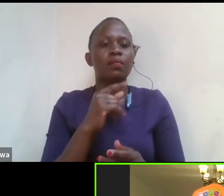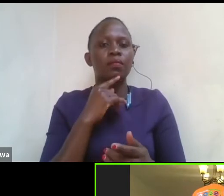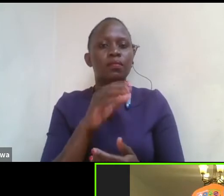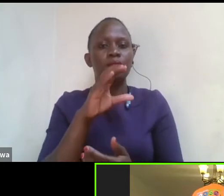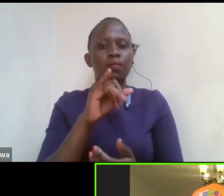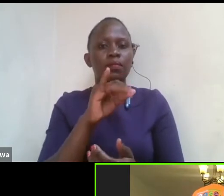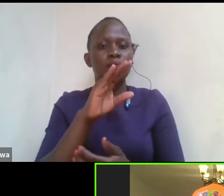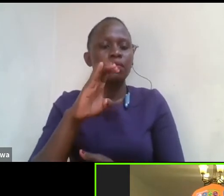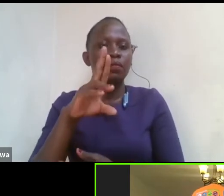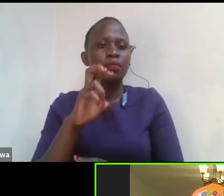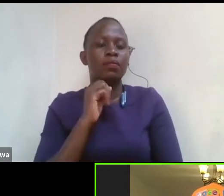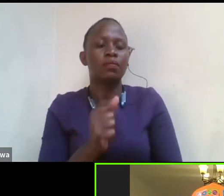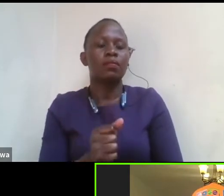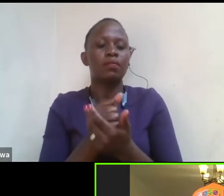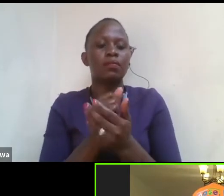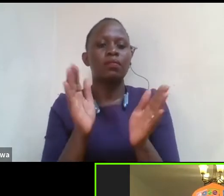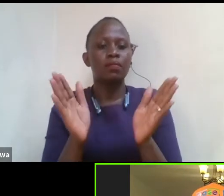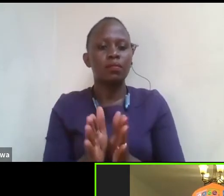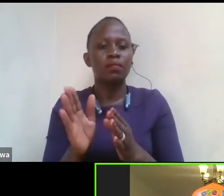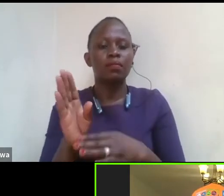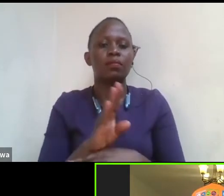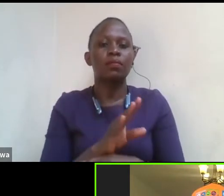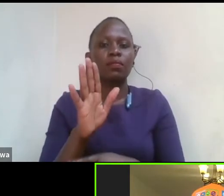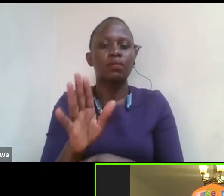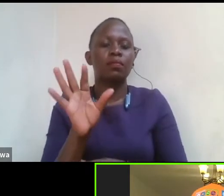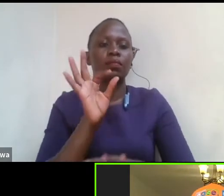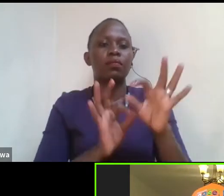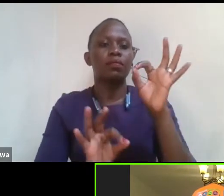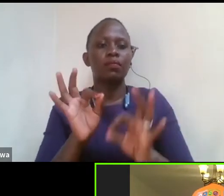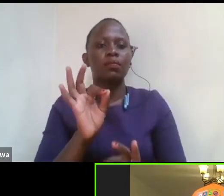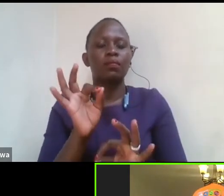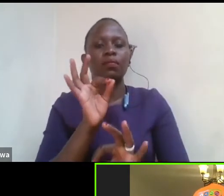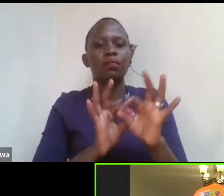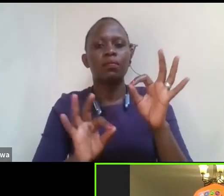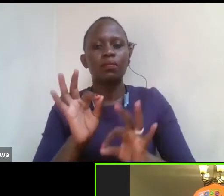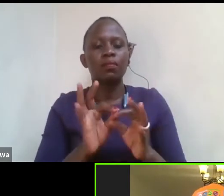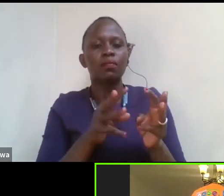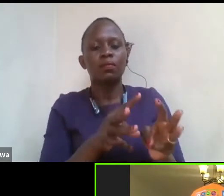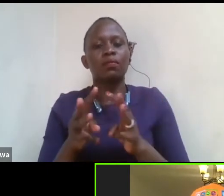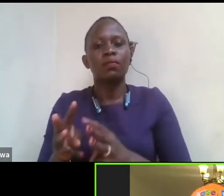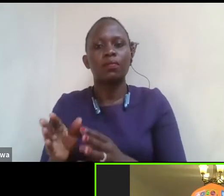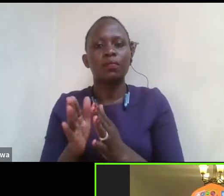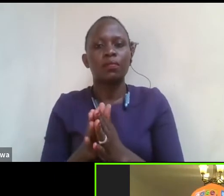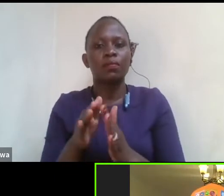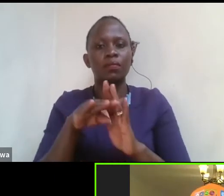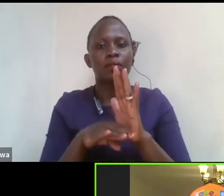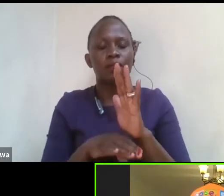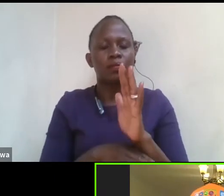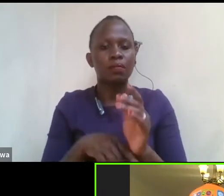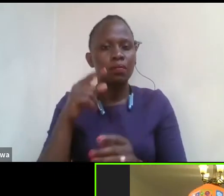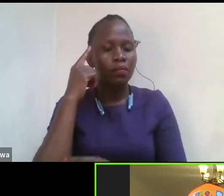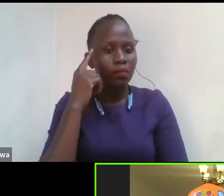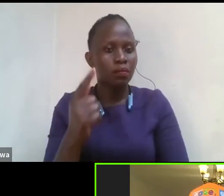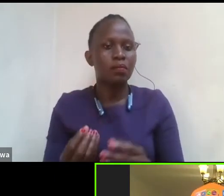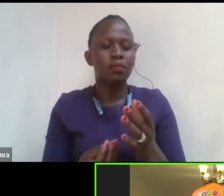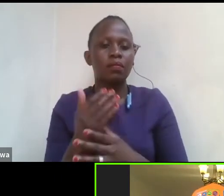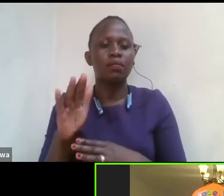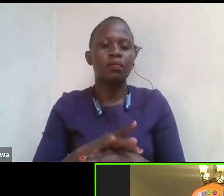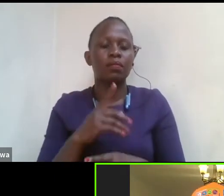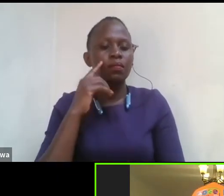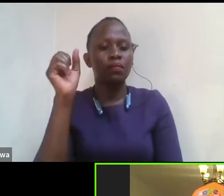of SMEs in Uganda. His role is to design strategies, manage and implement activities and programs for enterprise development for the Stanbic Business